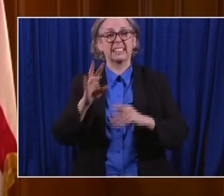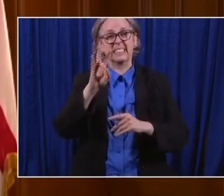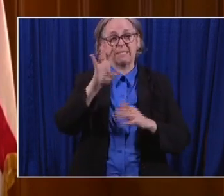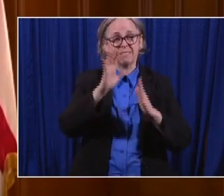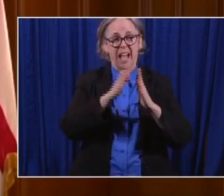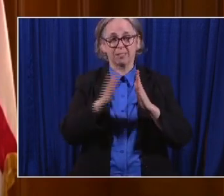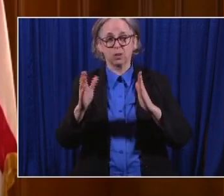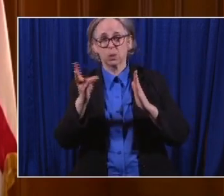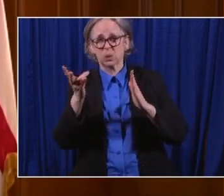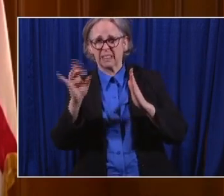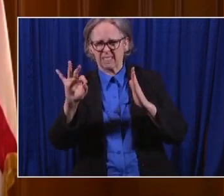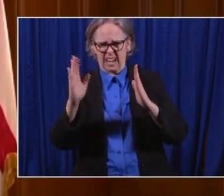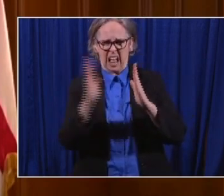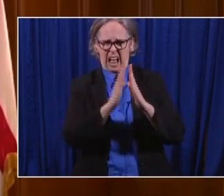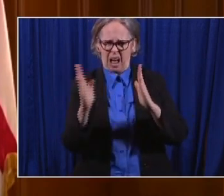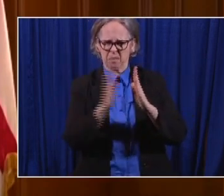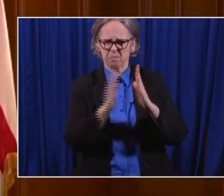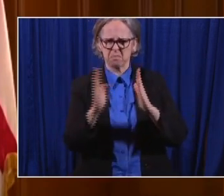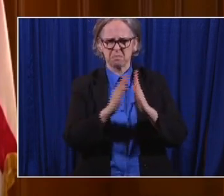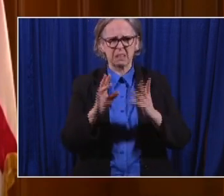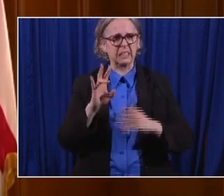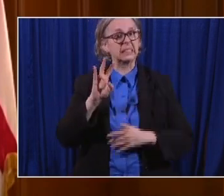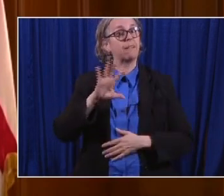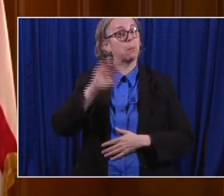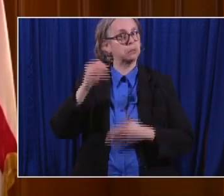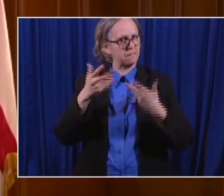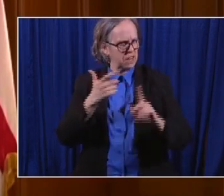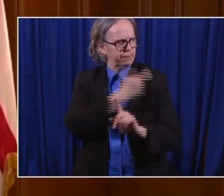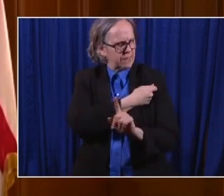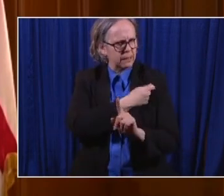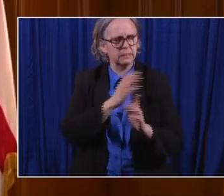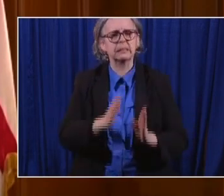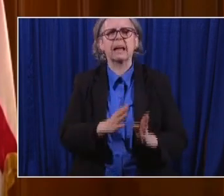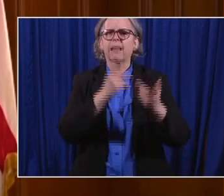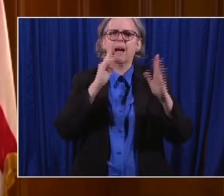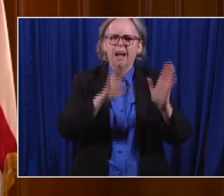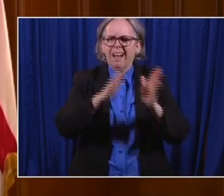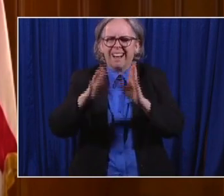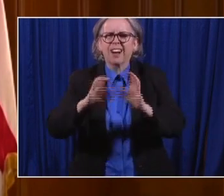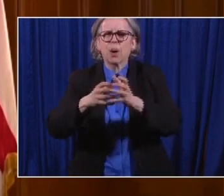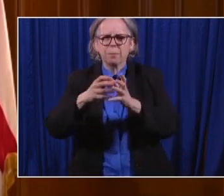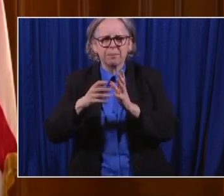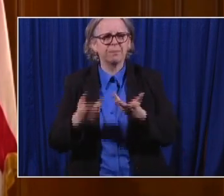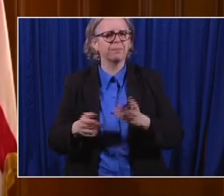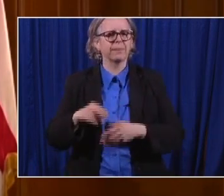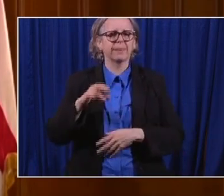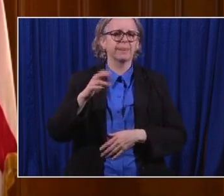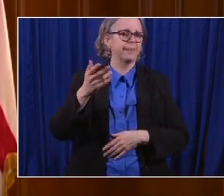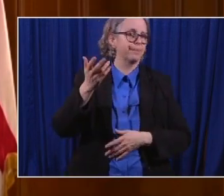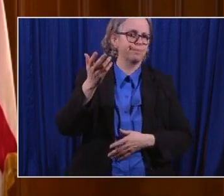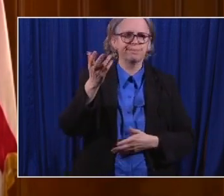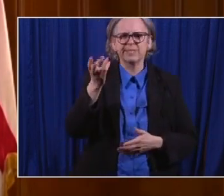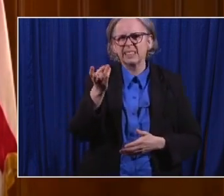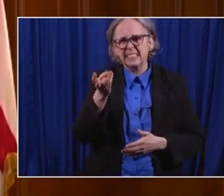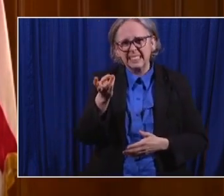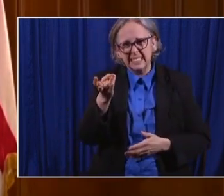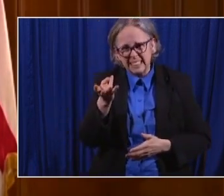70 to 74 is 78%. That population has got the vaccine, and 65 to 69 is